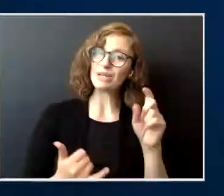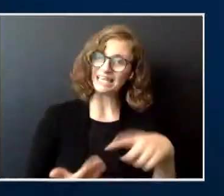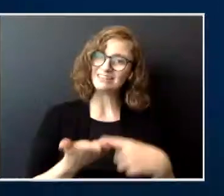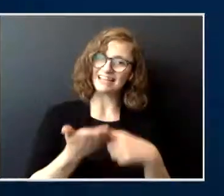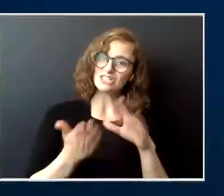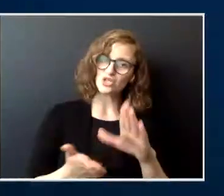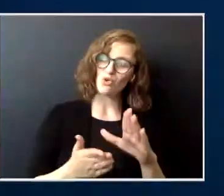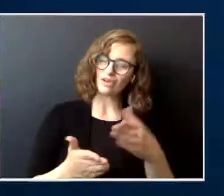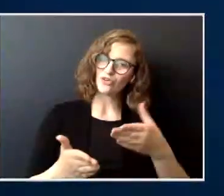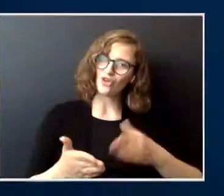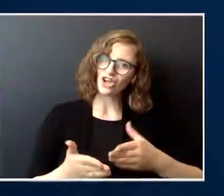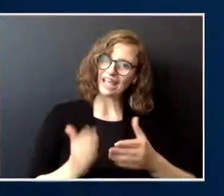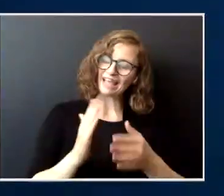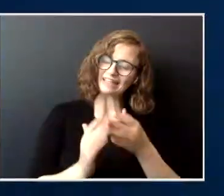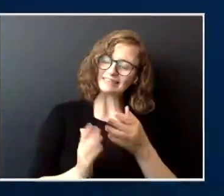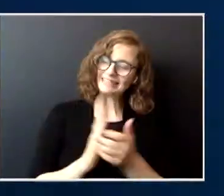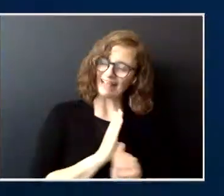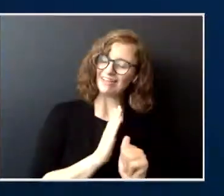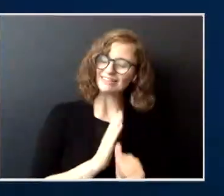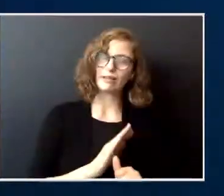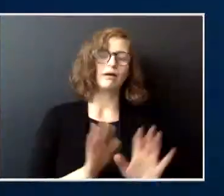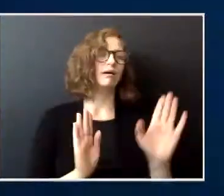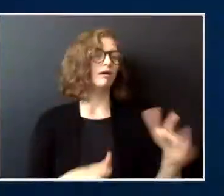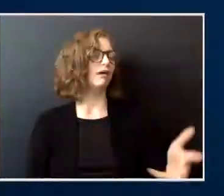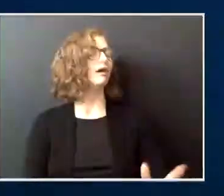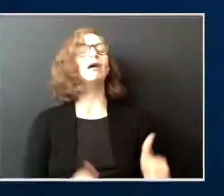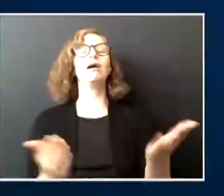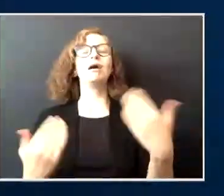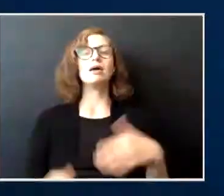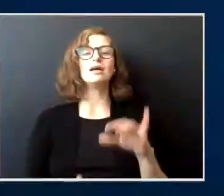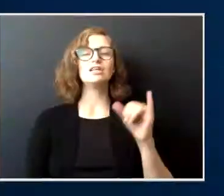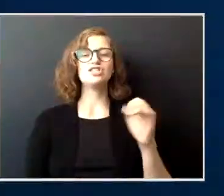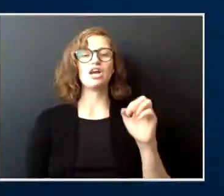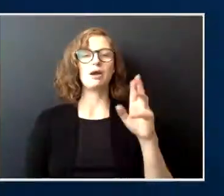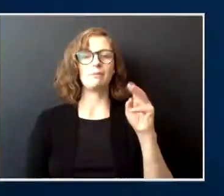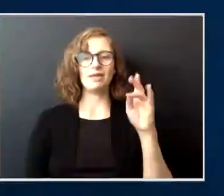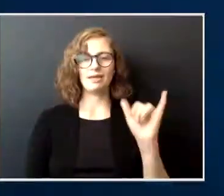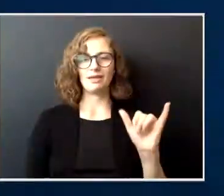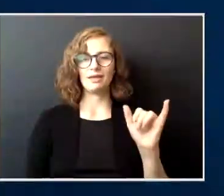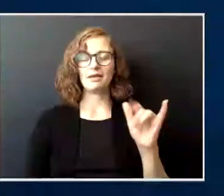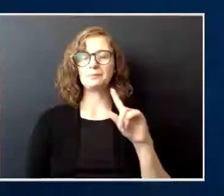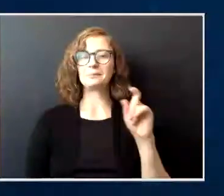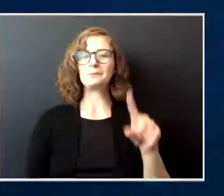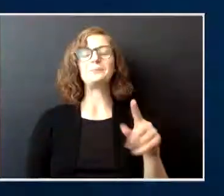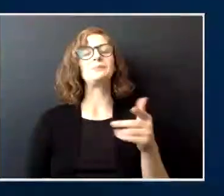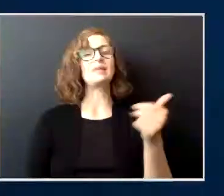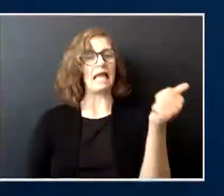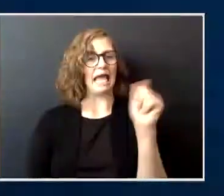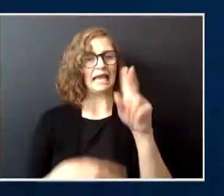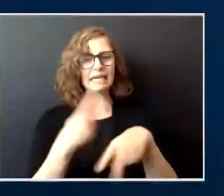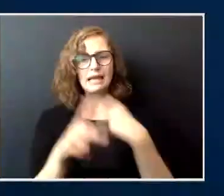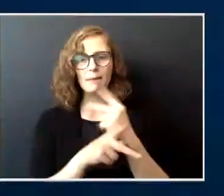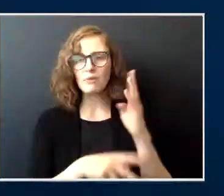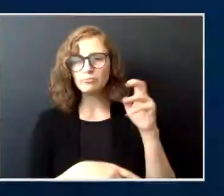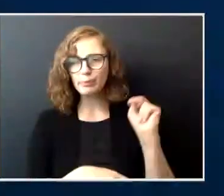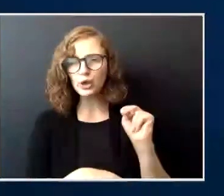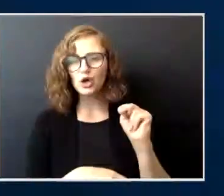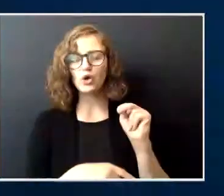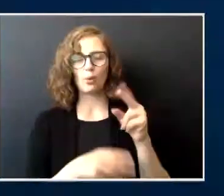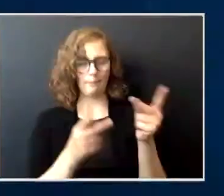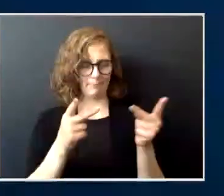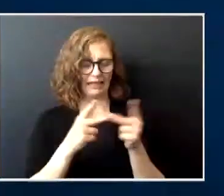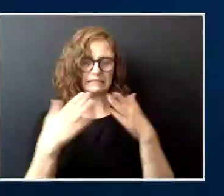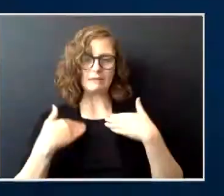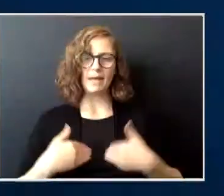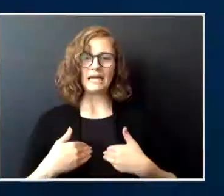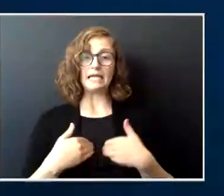line. Jeremy Enser wants to know, are there any types of burns or places on the body that are easier or more difficult to do grafts